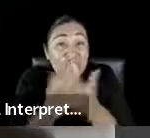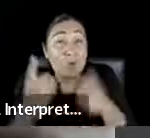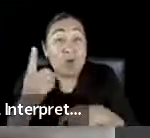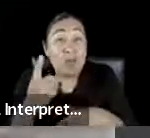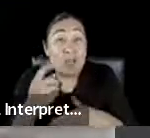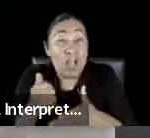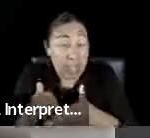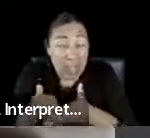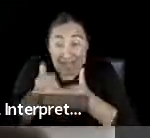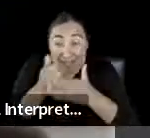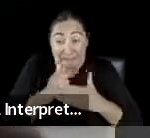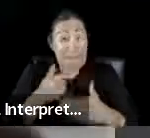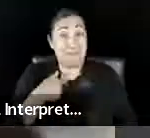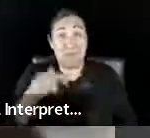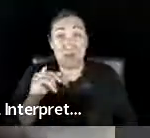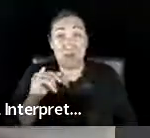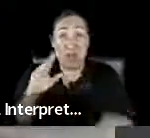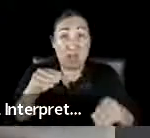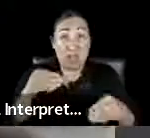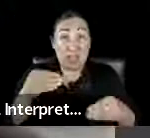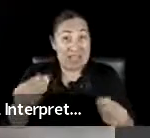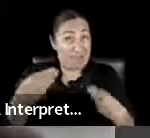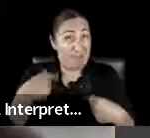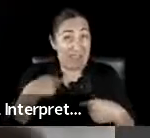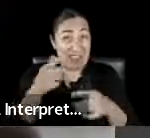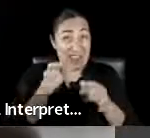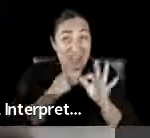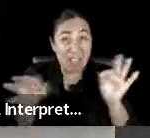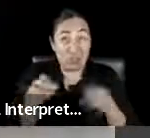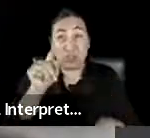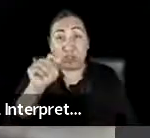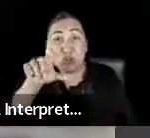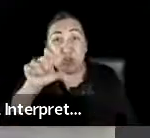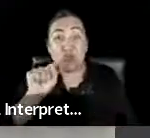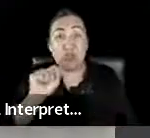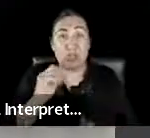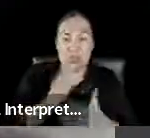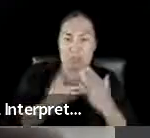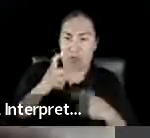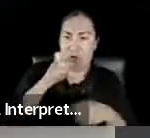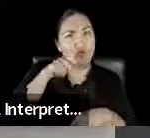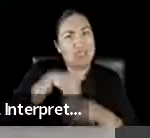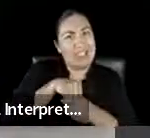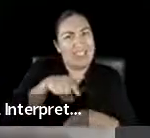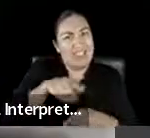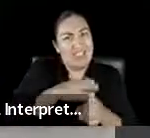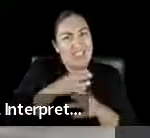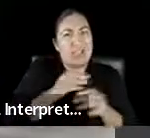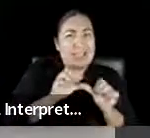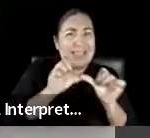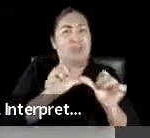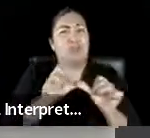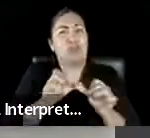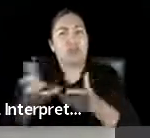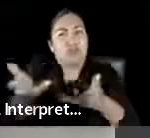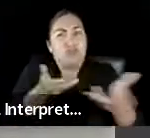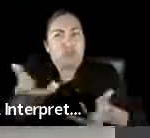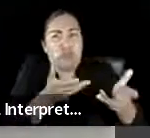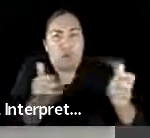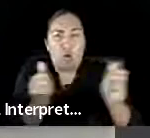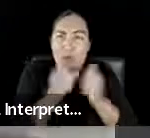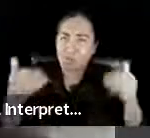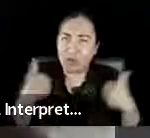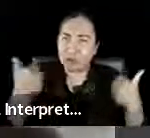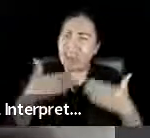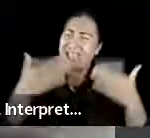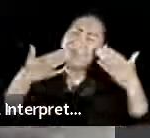and tools, even as someone who's in this field, to go out there and to continue to speak to youth. So thank you, thank you, thank you to all the youth that are